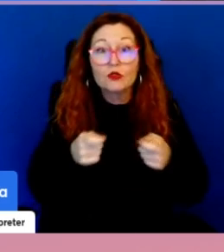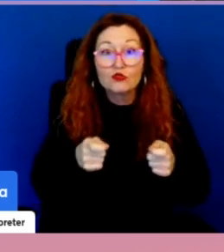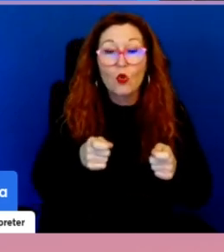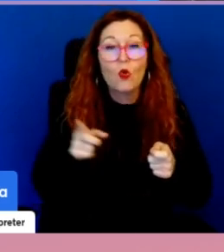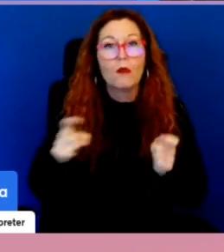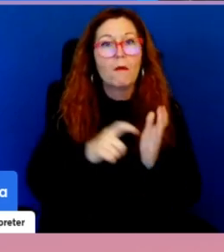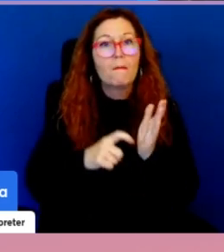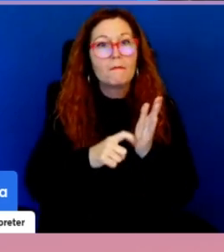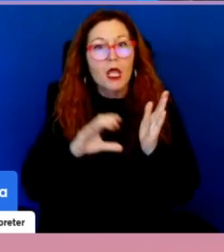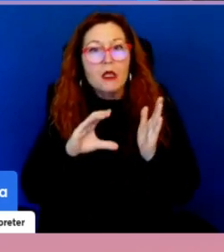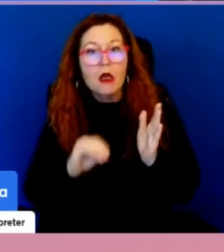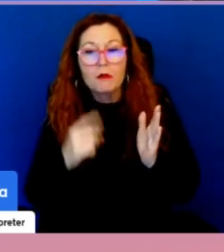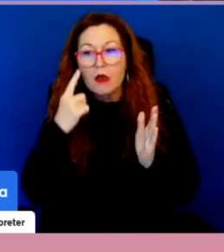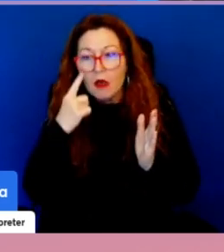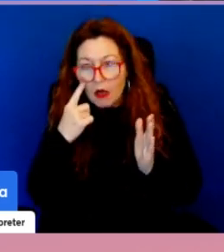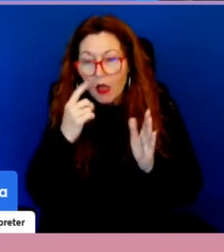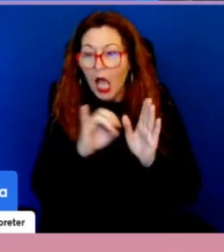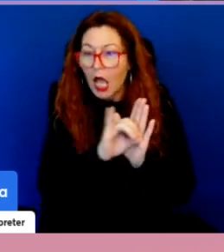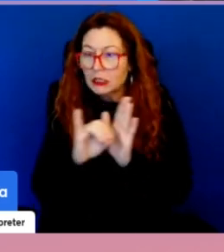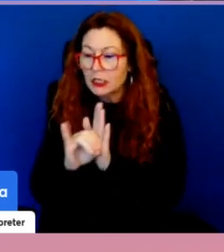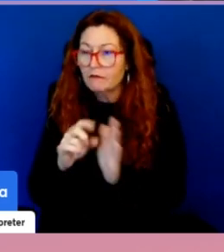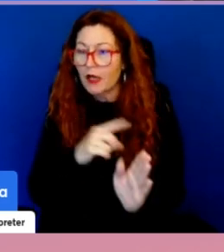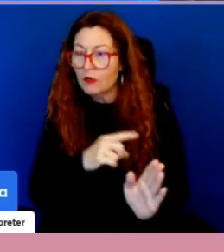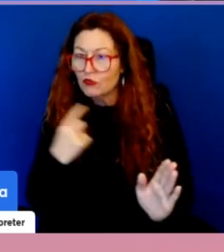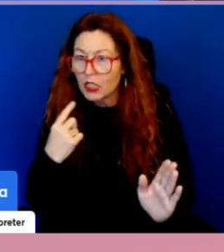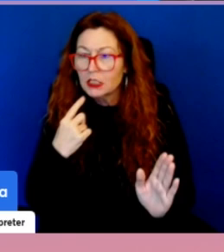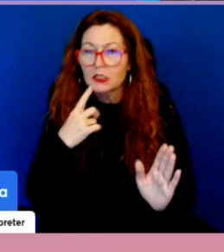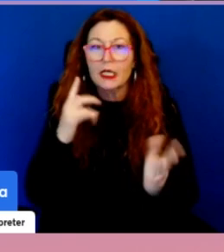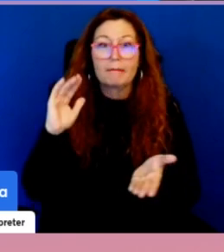mitigate risks related to data security and privacy.